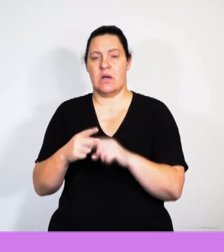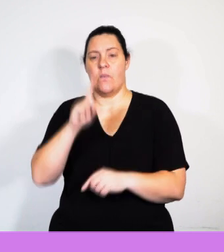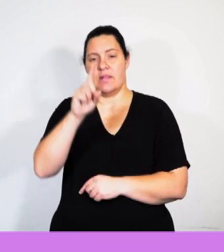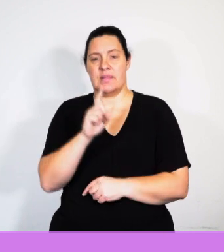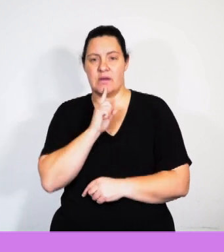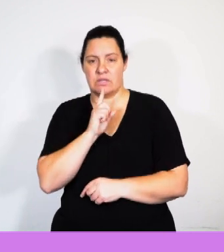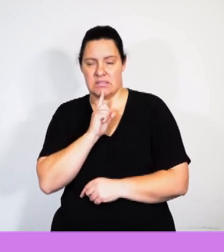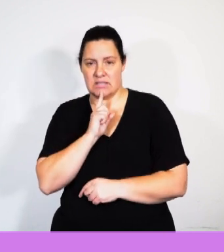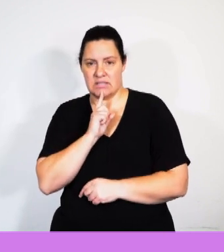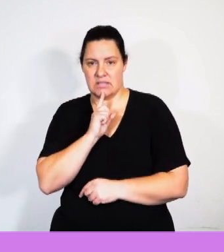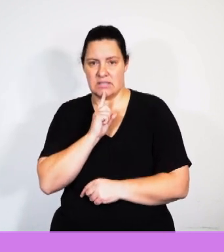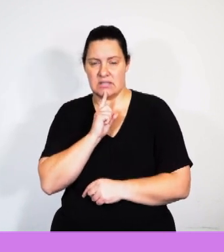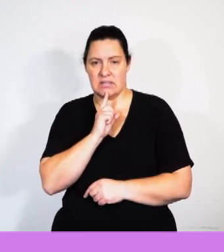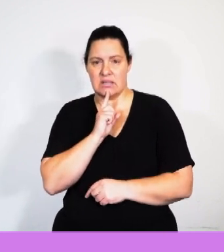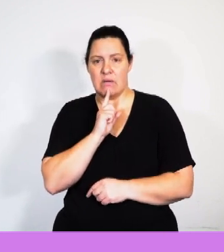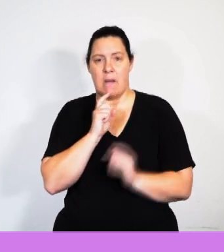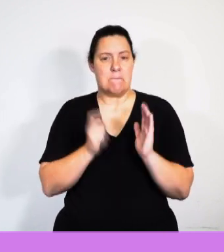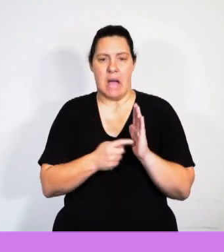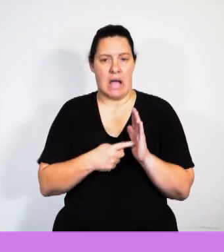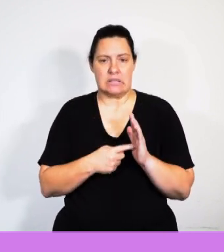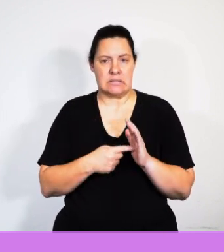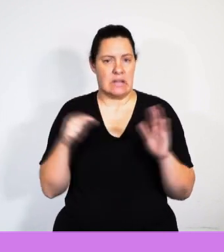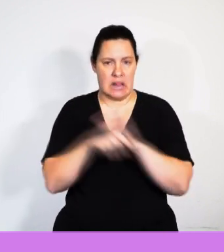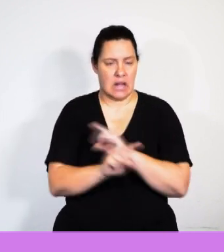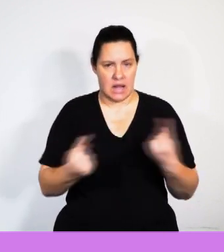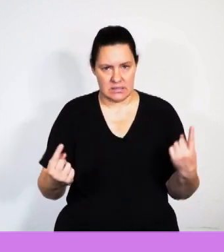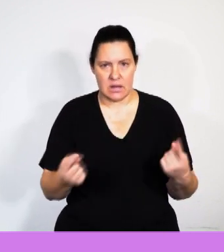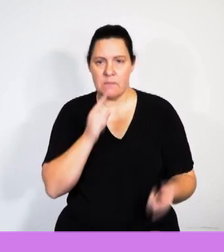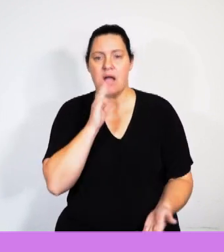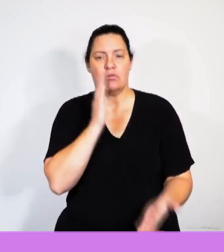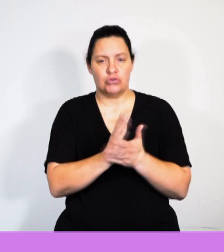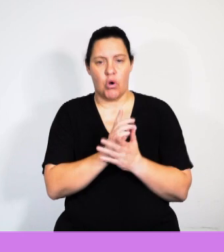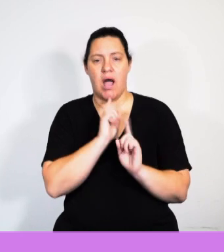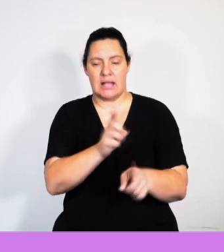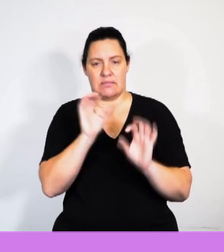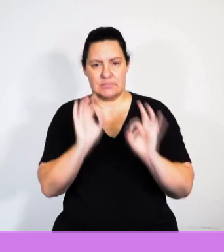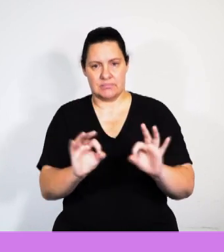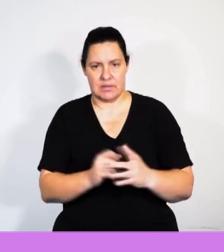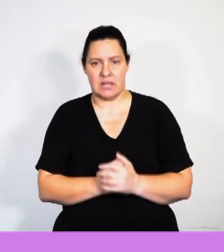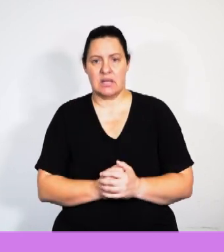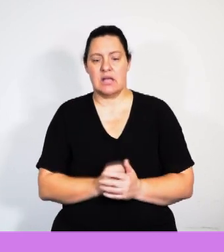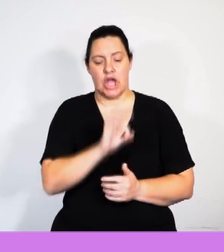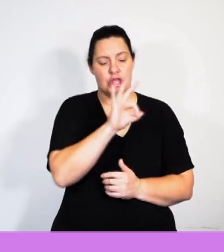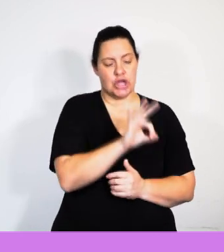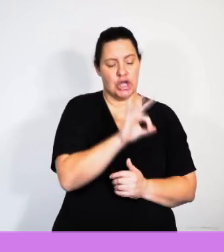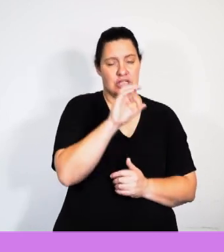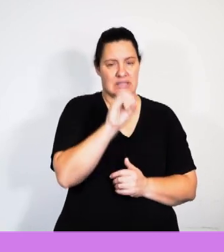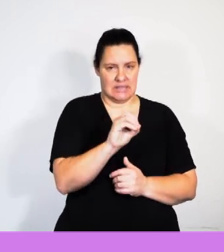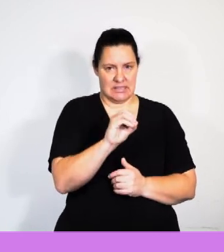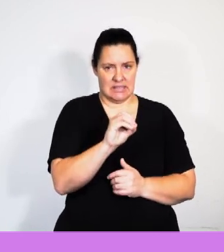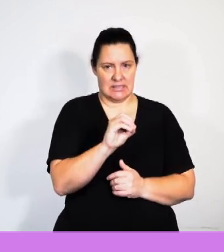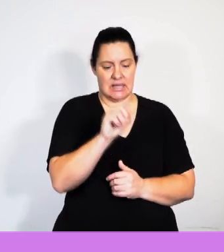multiply by 1,000. We can't gamble with max, so we need to ensure that we give a correct answer. It will be